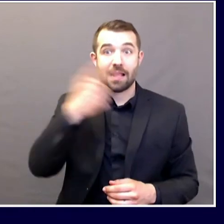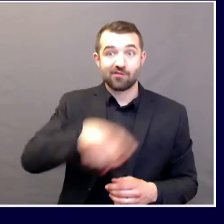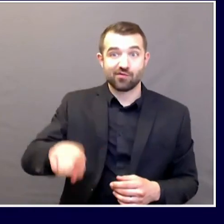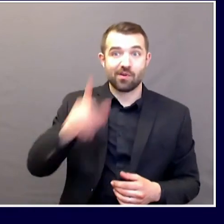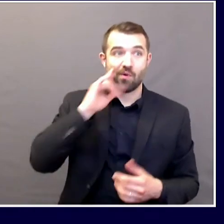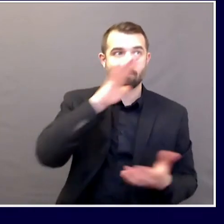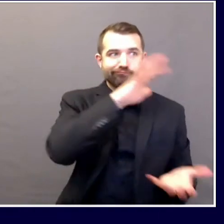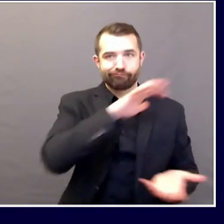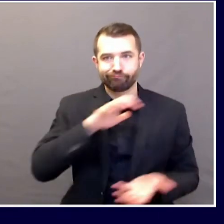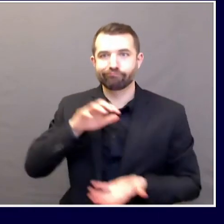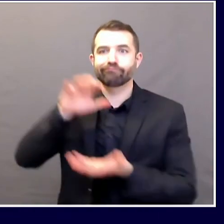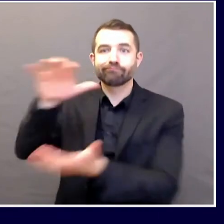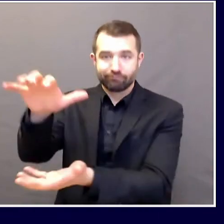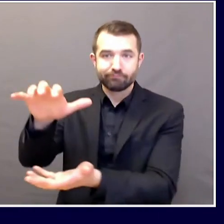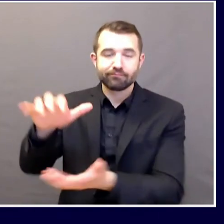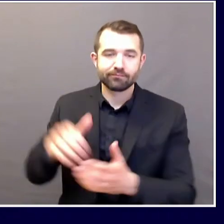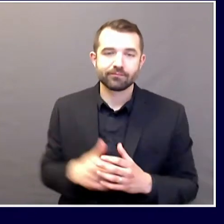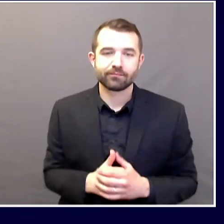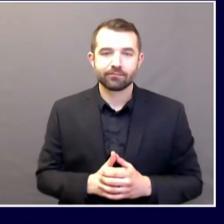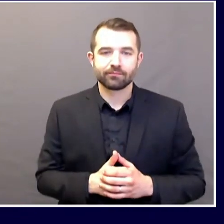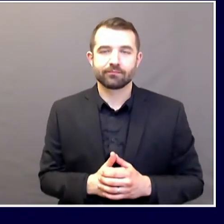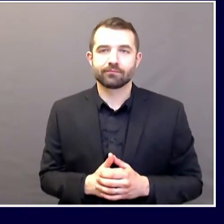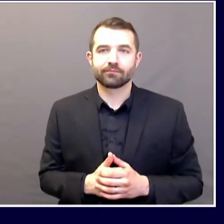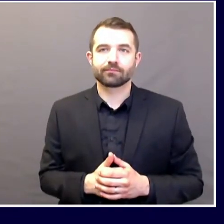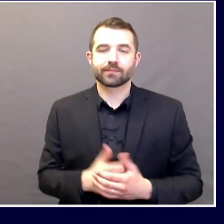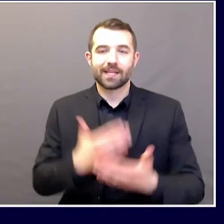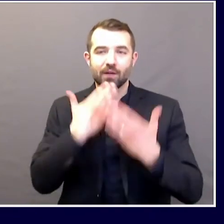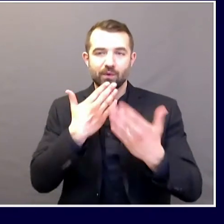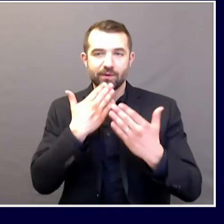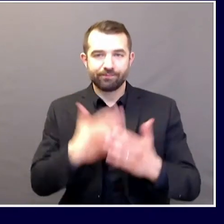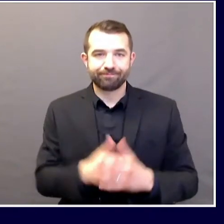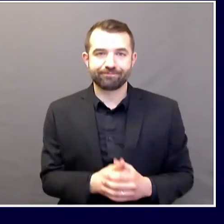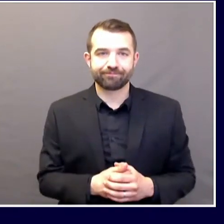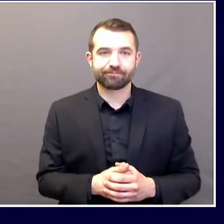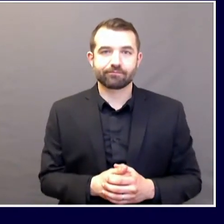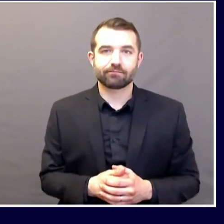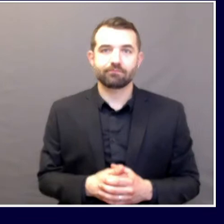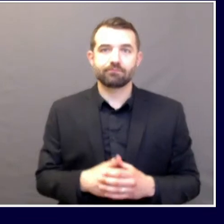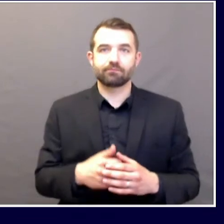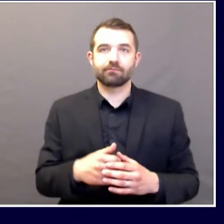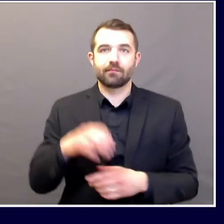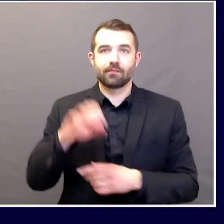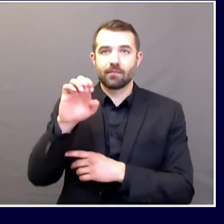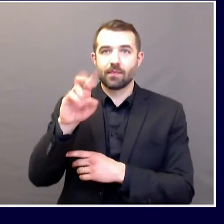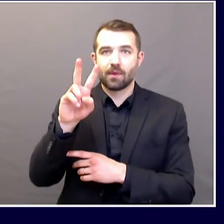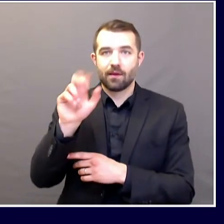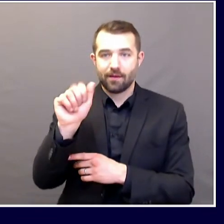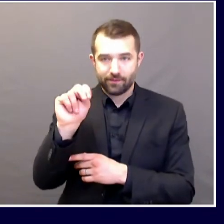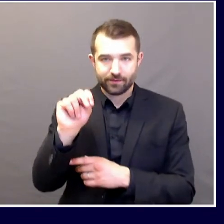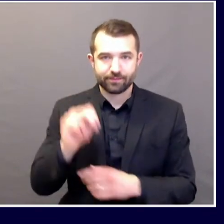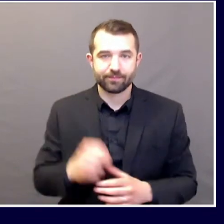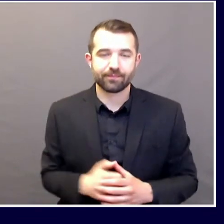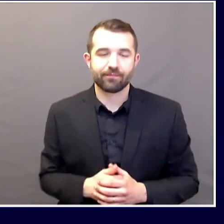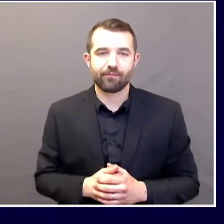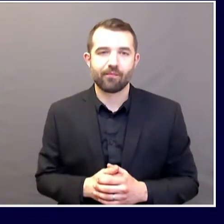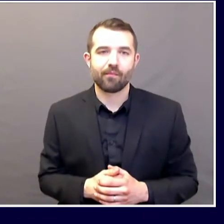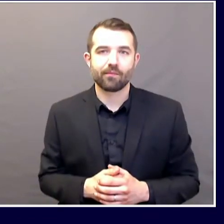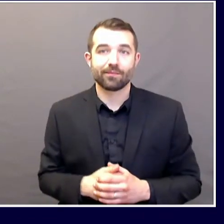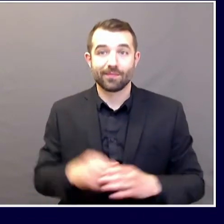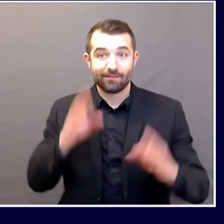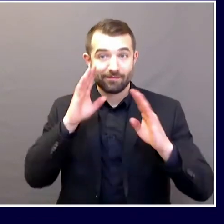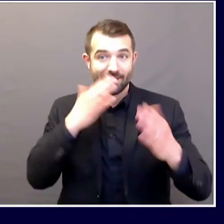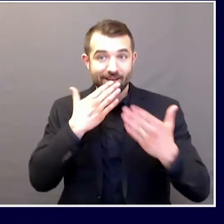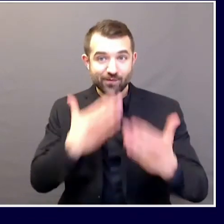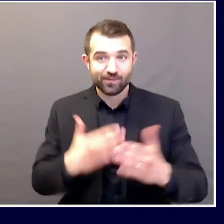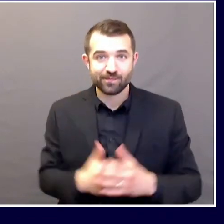Thank you. Thanks, Caitlin. Over to Evan Popp at the Maine Beacon. Hi, Dr. Shah, thank you. So I was